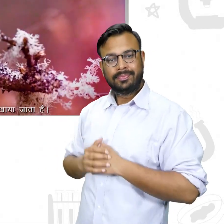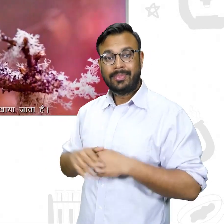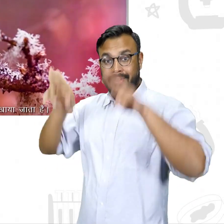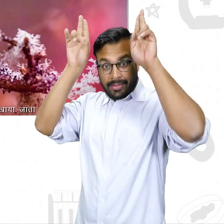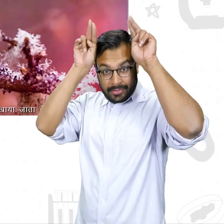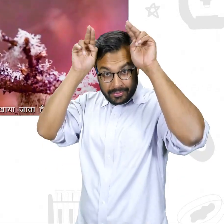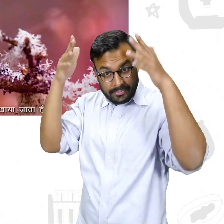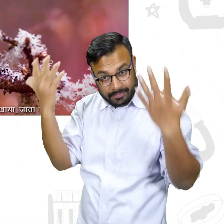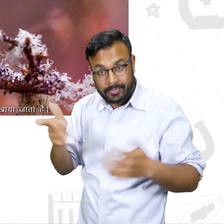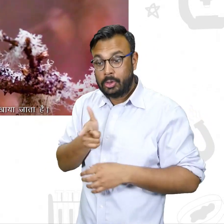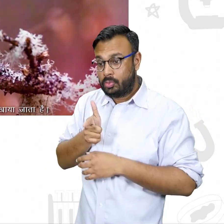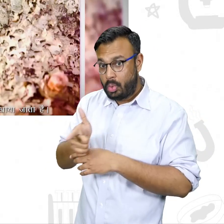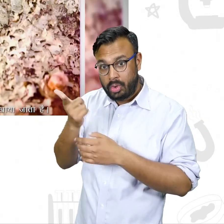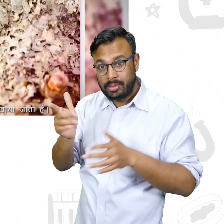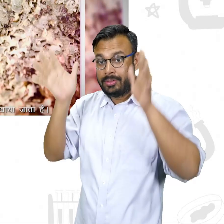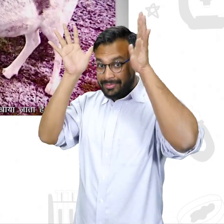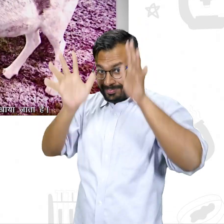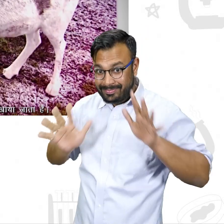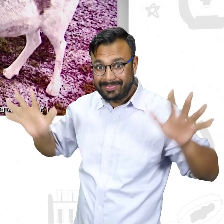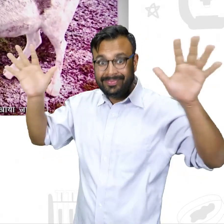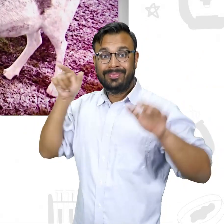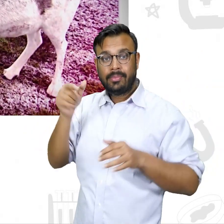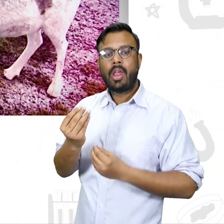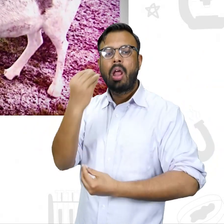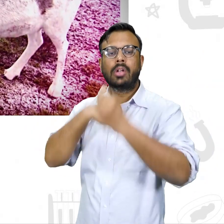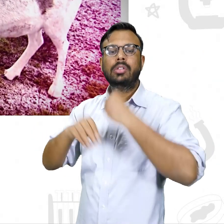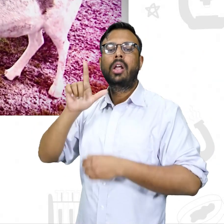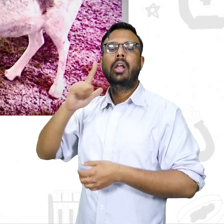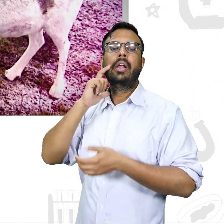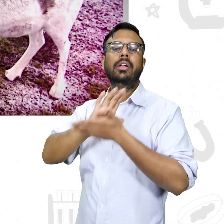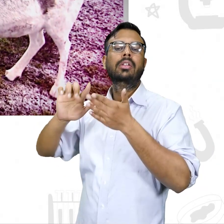Lichens are eaten by squirrels, rodents and deers.